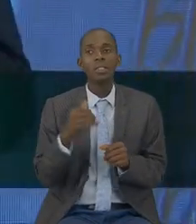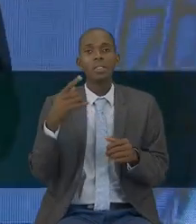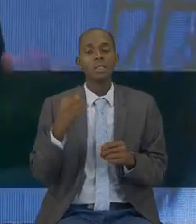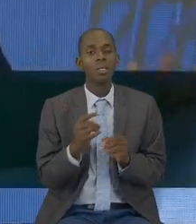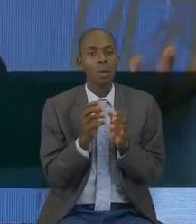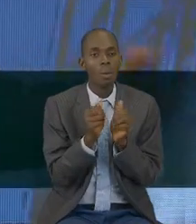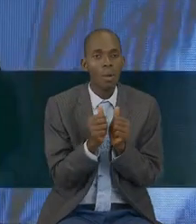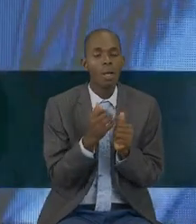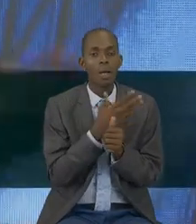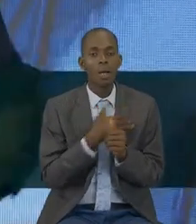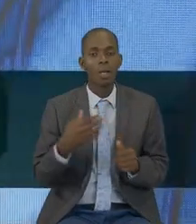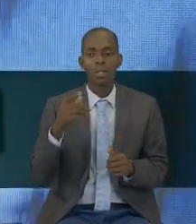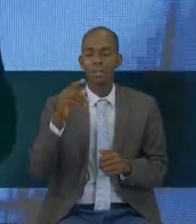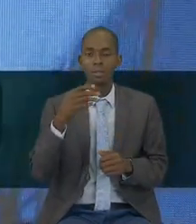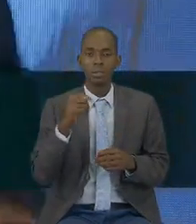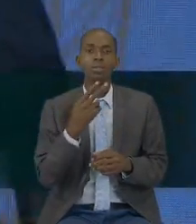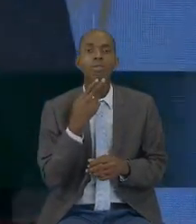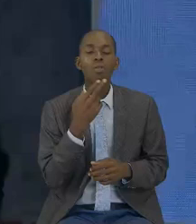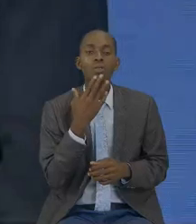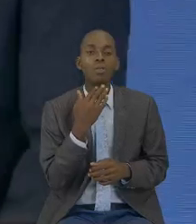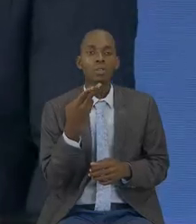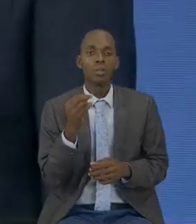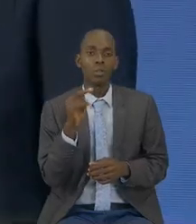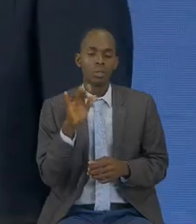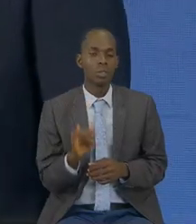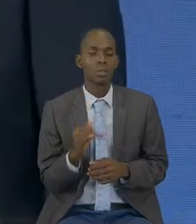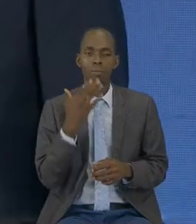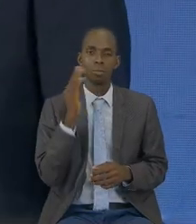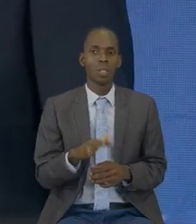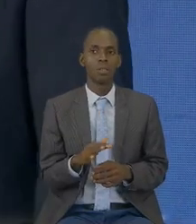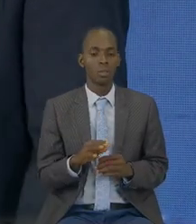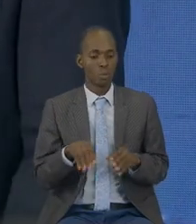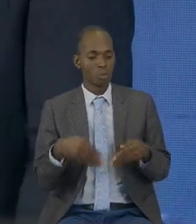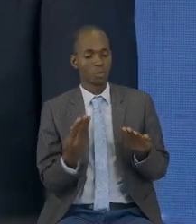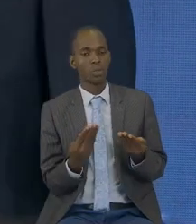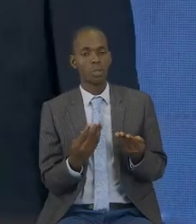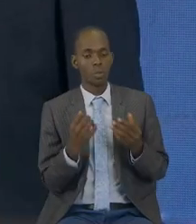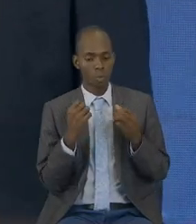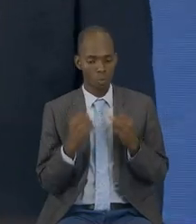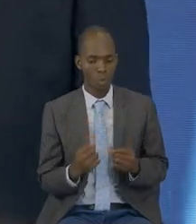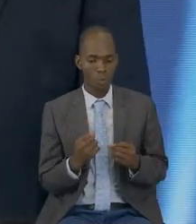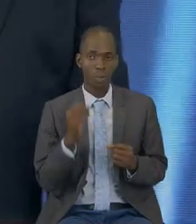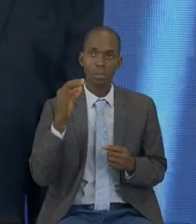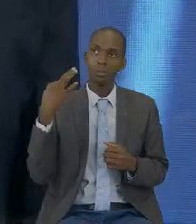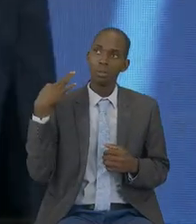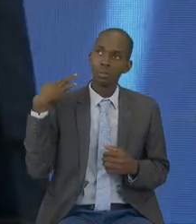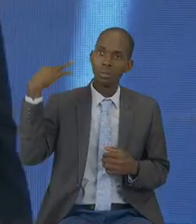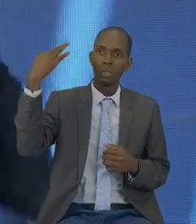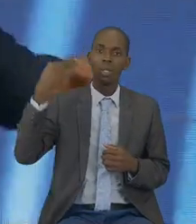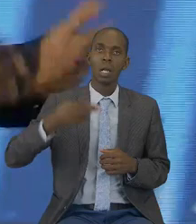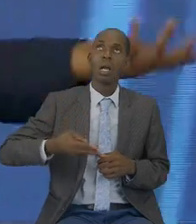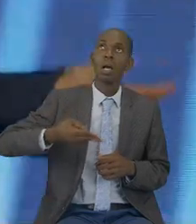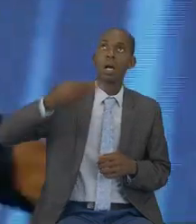honey evil tidings. Provision, power, position, high